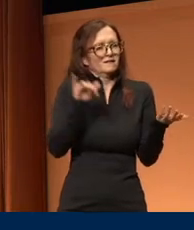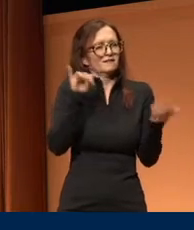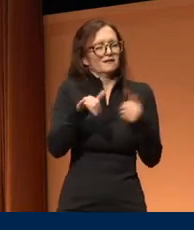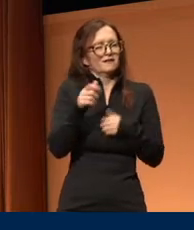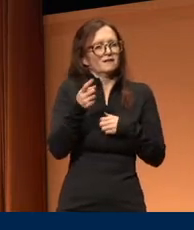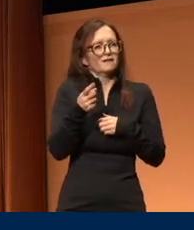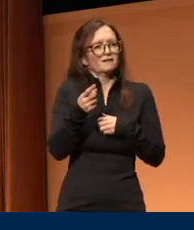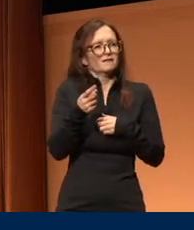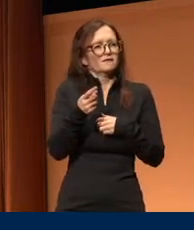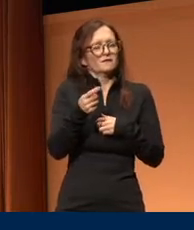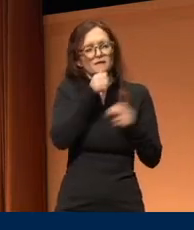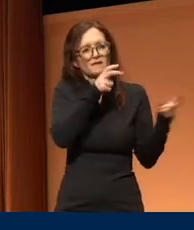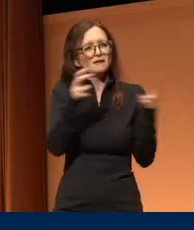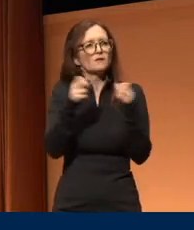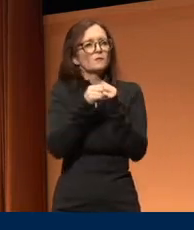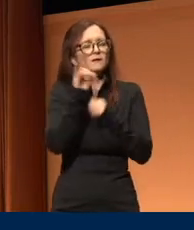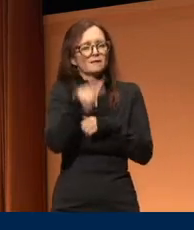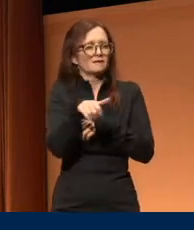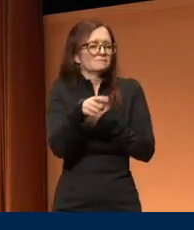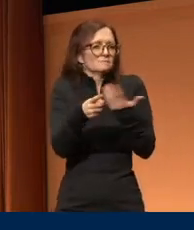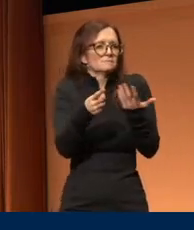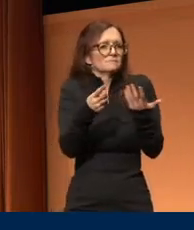attitude didn't initially clearly justify.